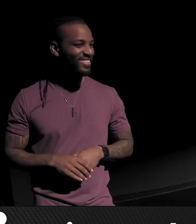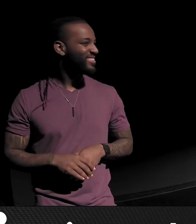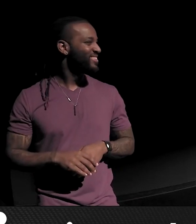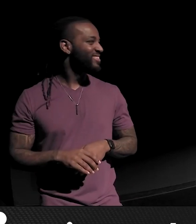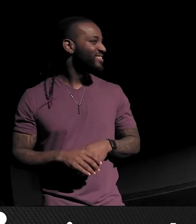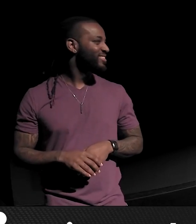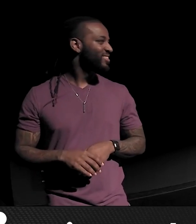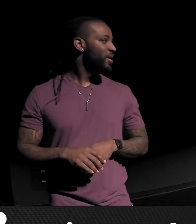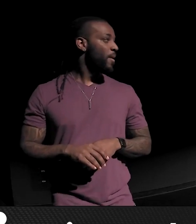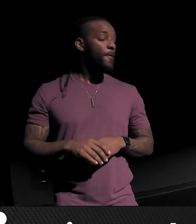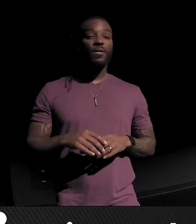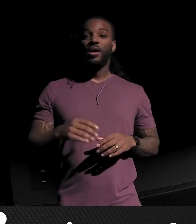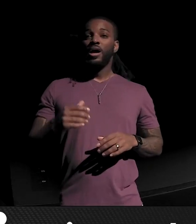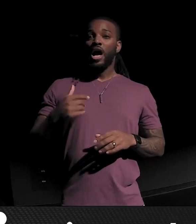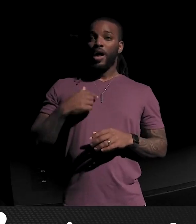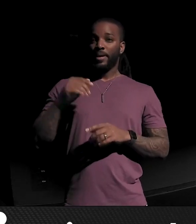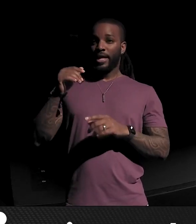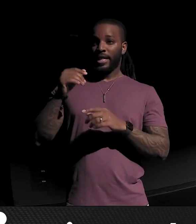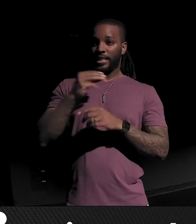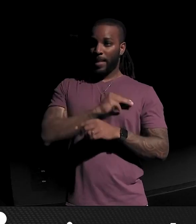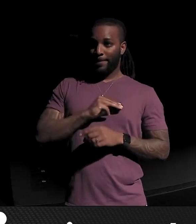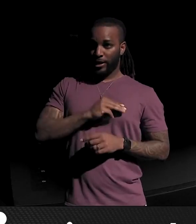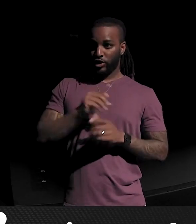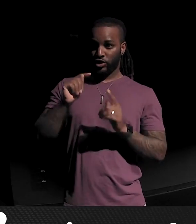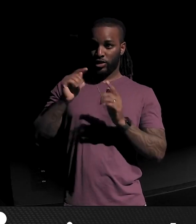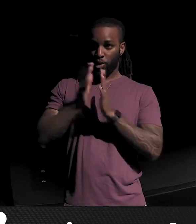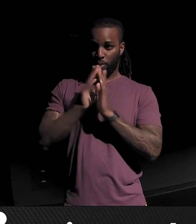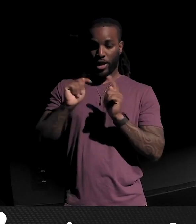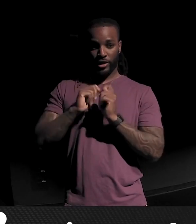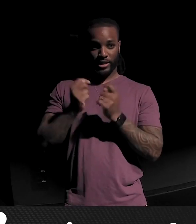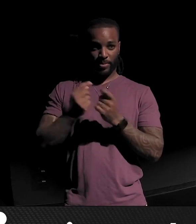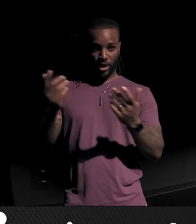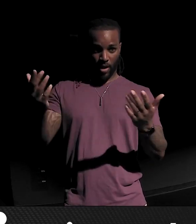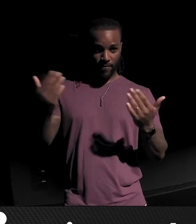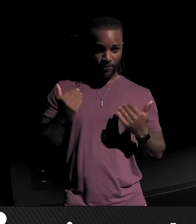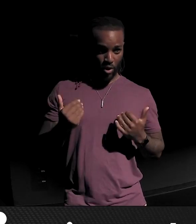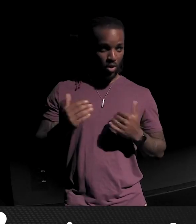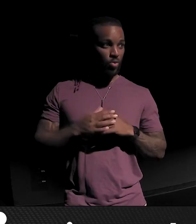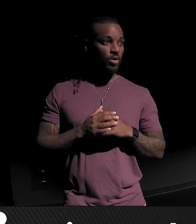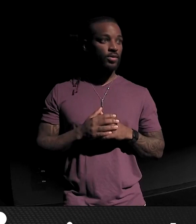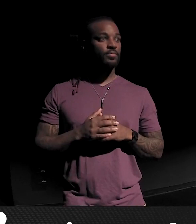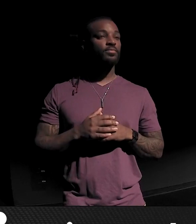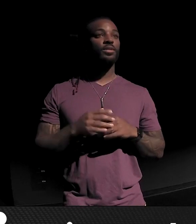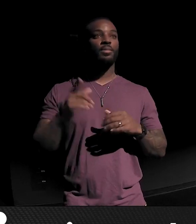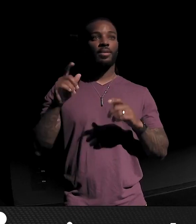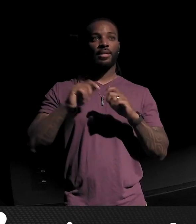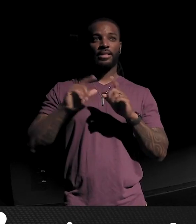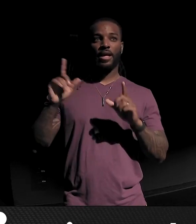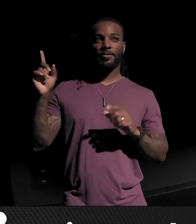I want to invite the ministry team to come forward and put up that ministry slide.